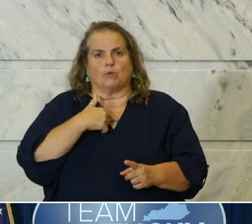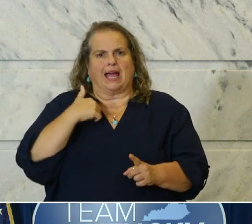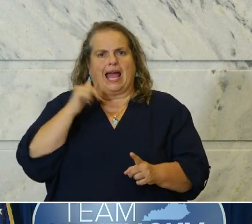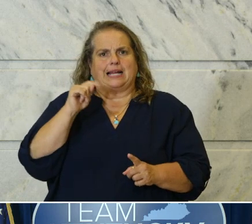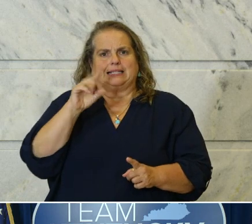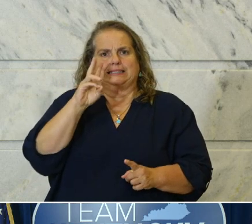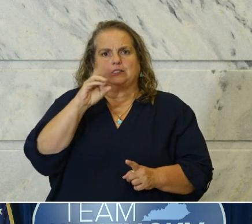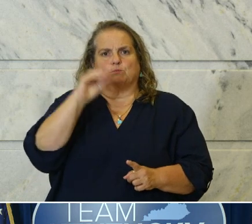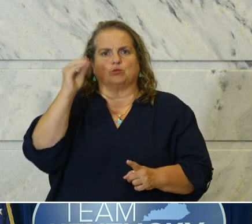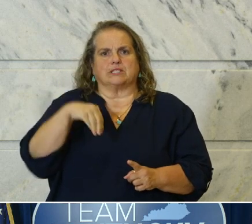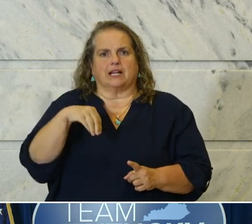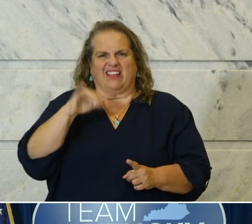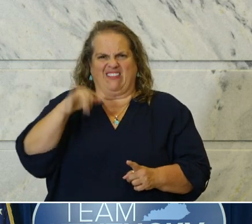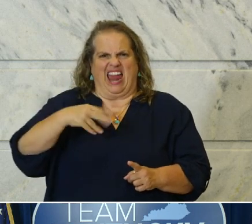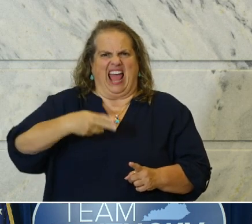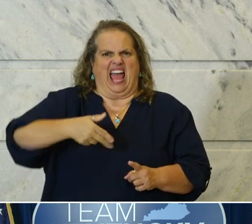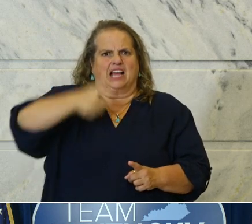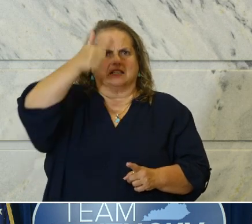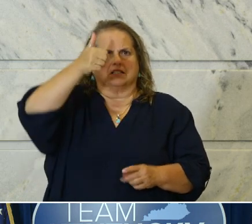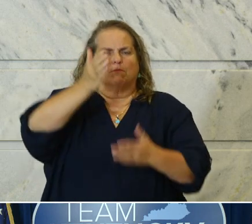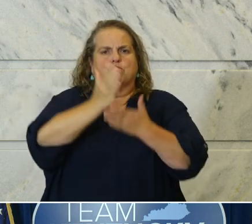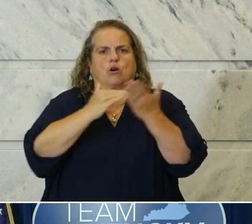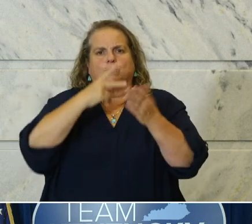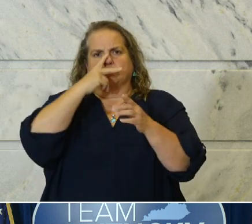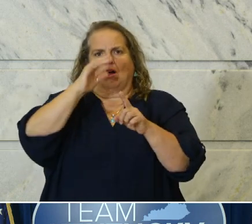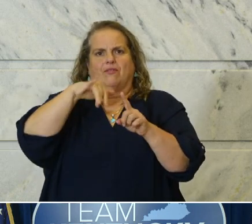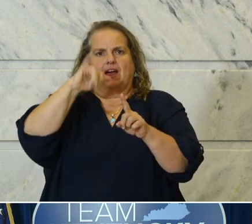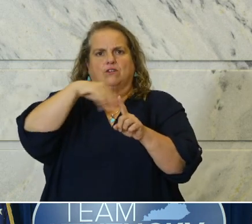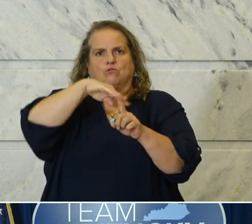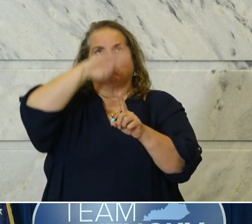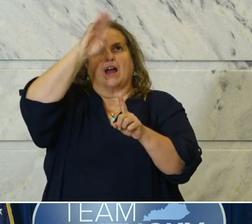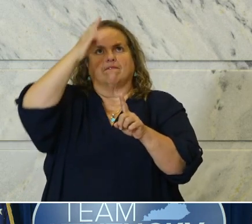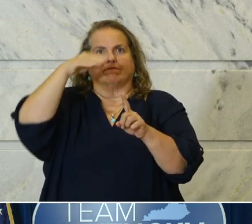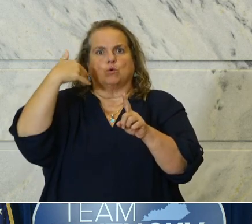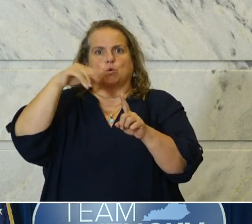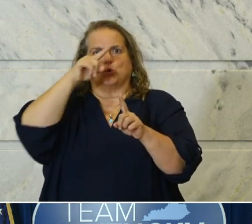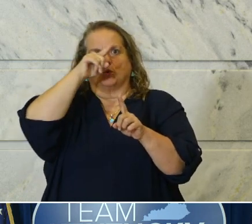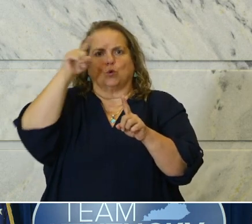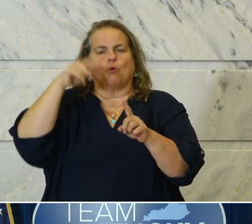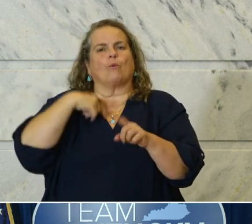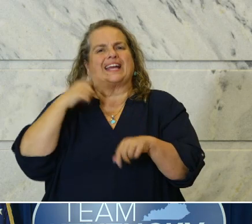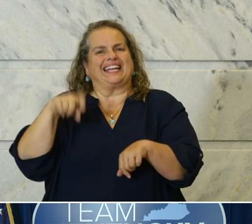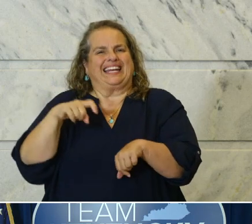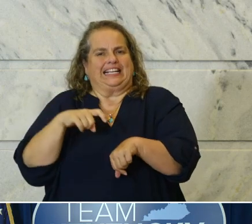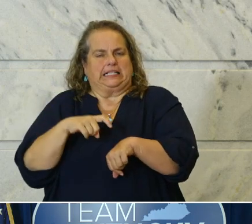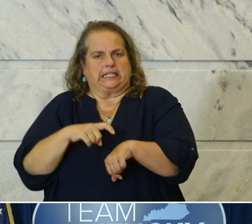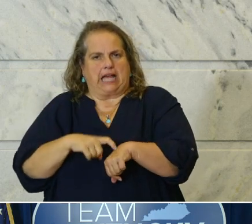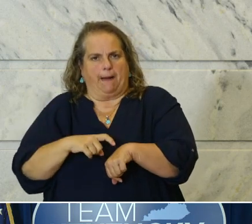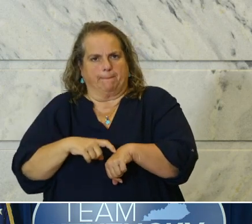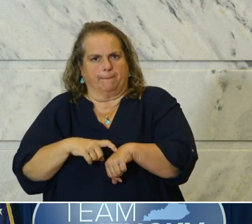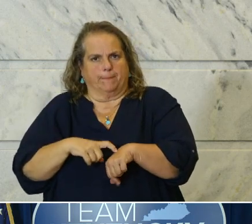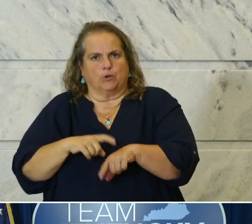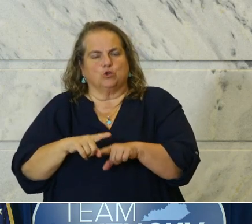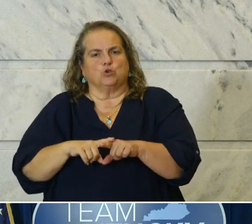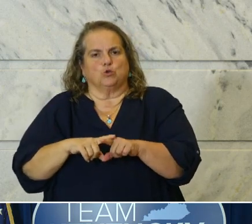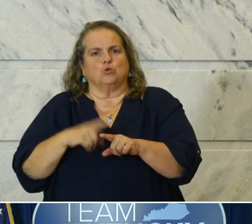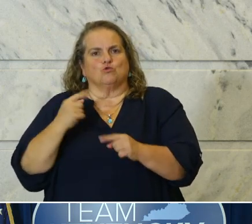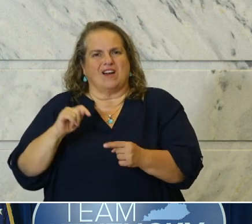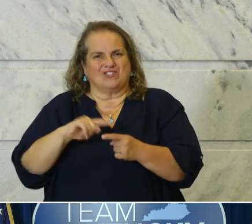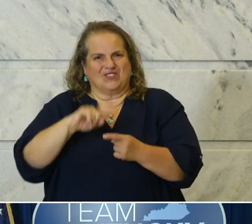highest part we saw on this graph. And basically what we said is we need time to push that